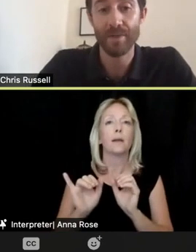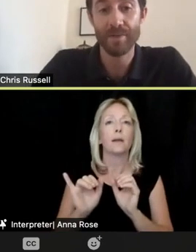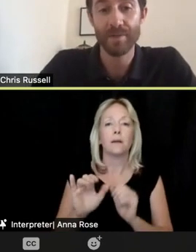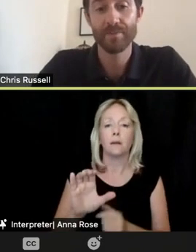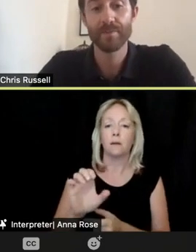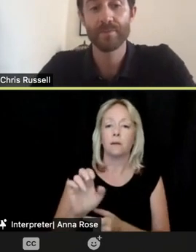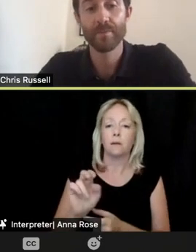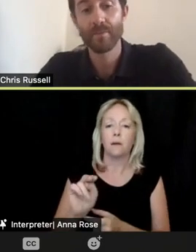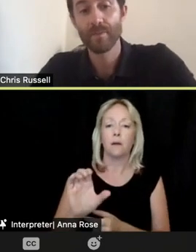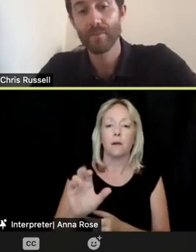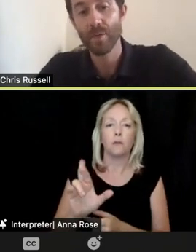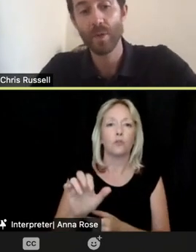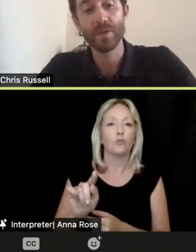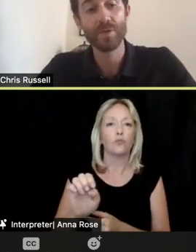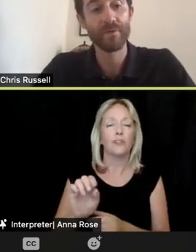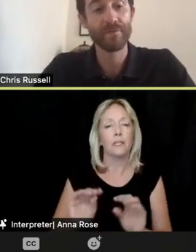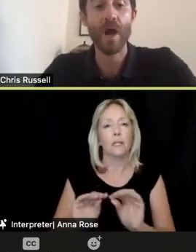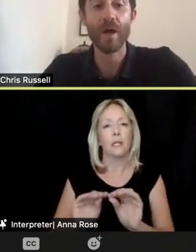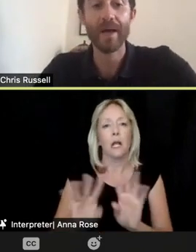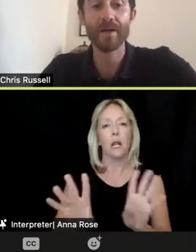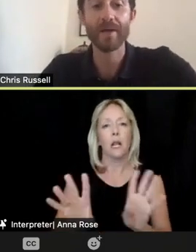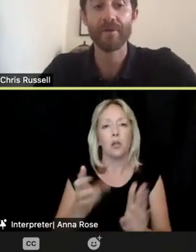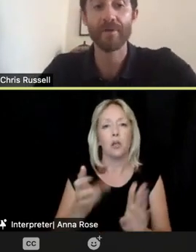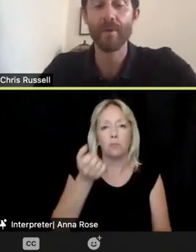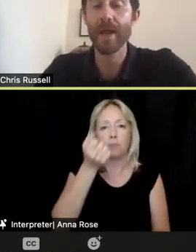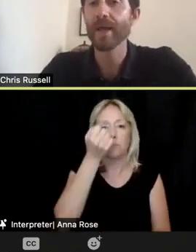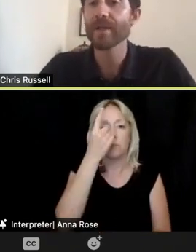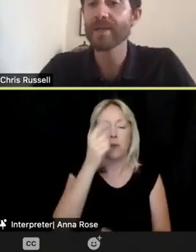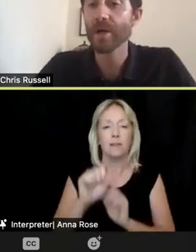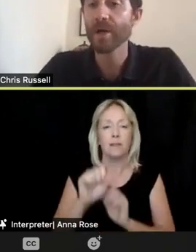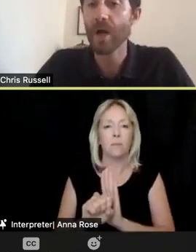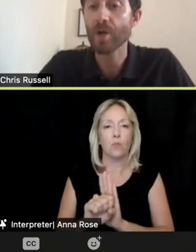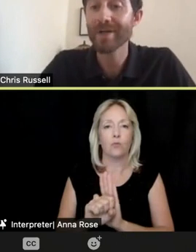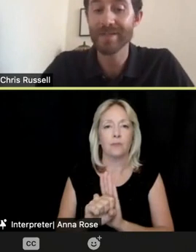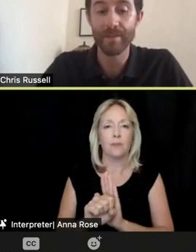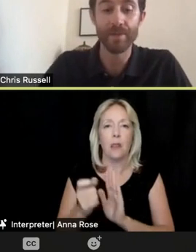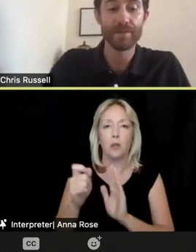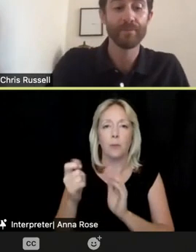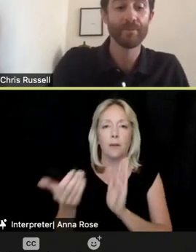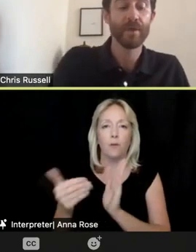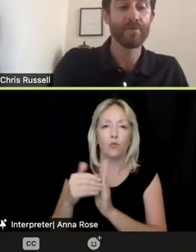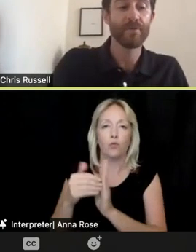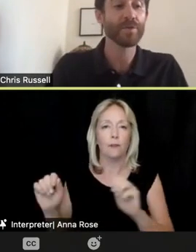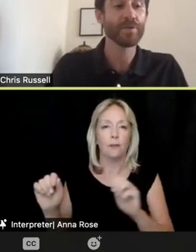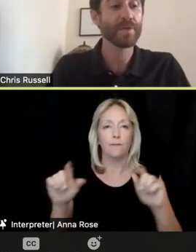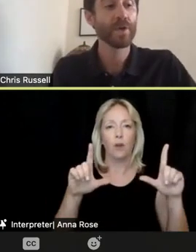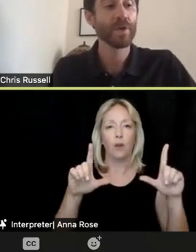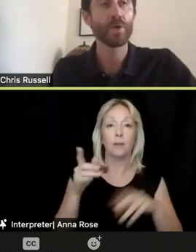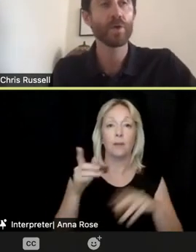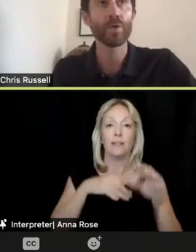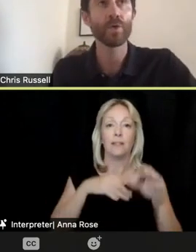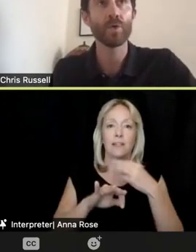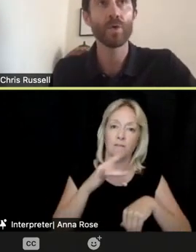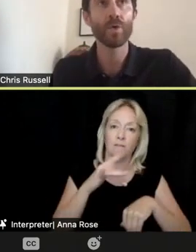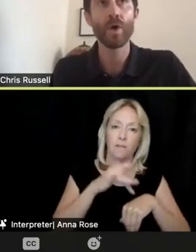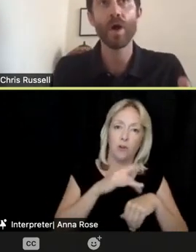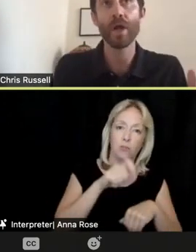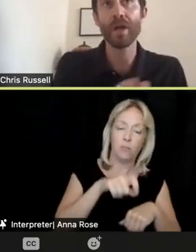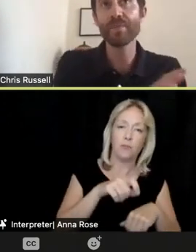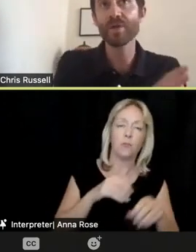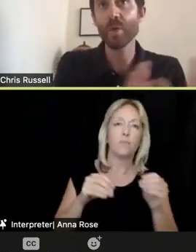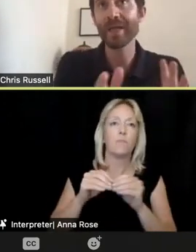concrete symbols. We can sort of talk about it in a different way. These are concrete symbols for students